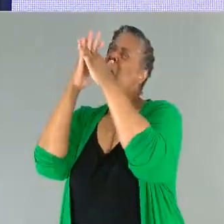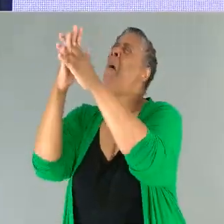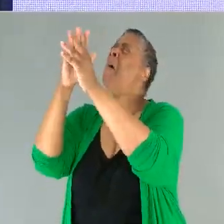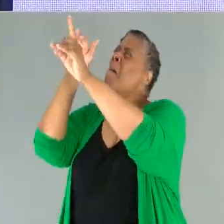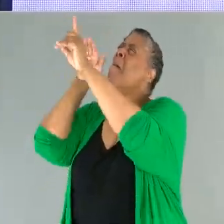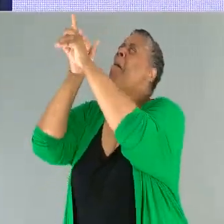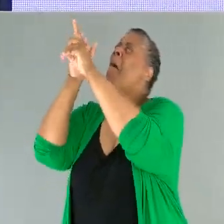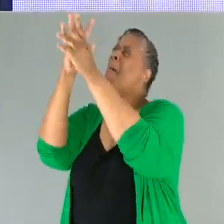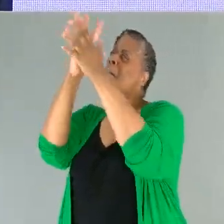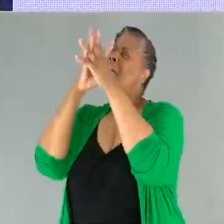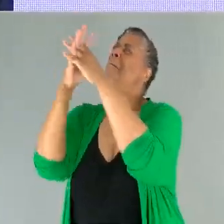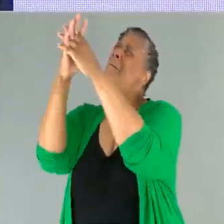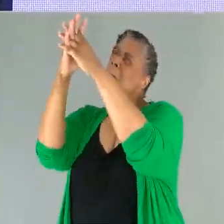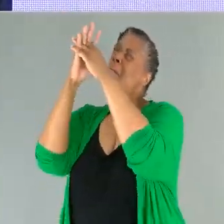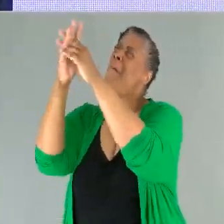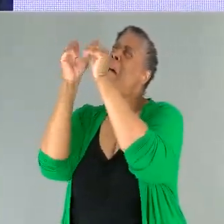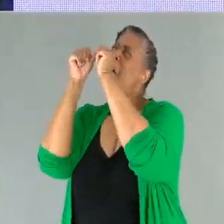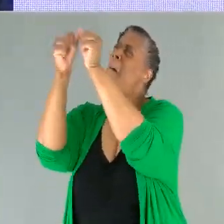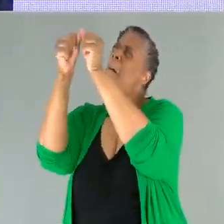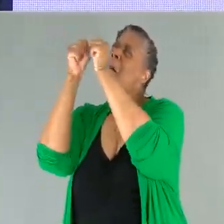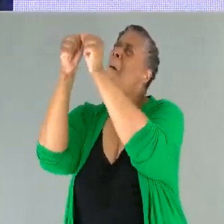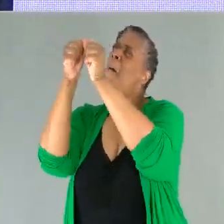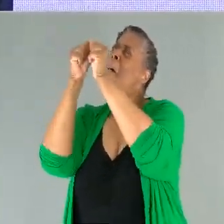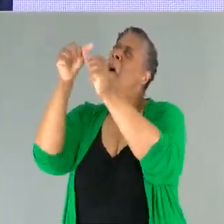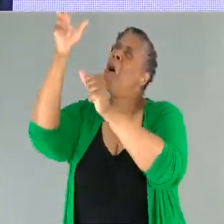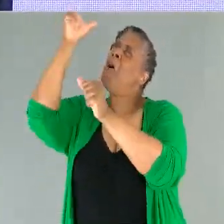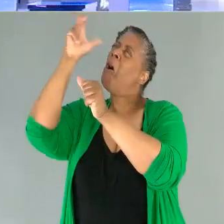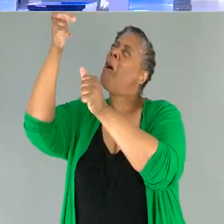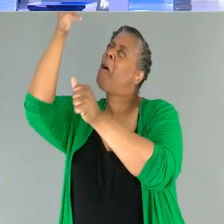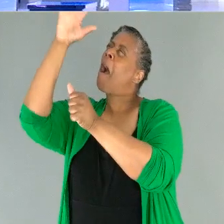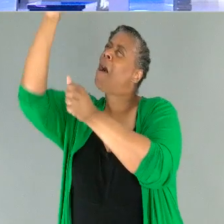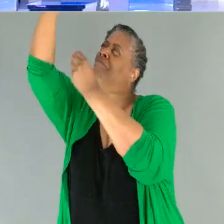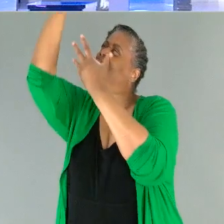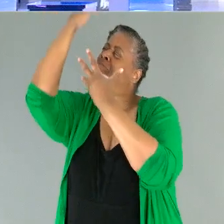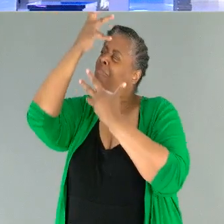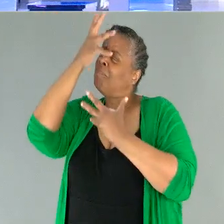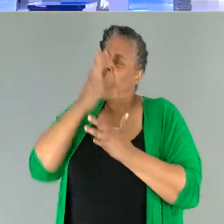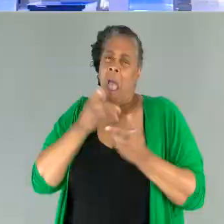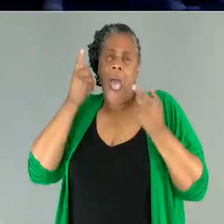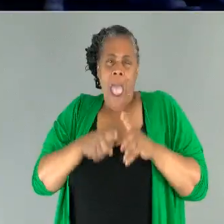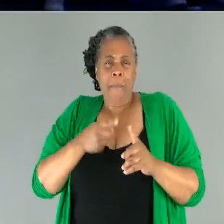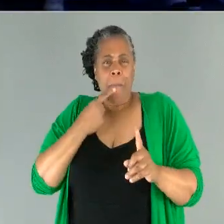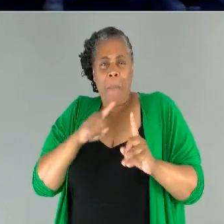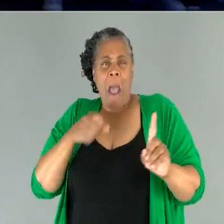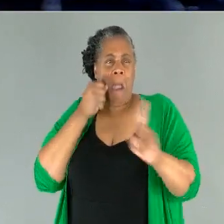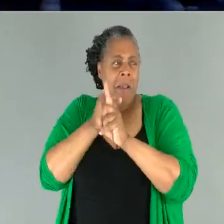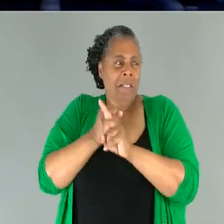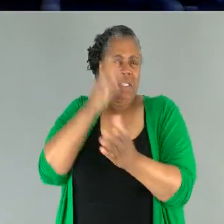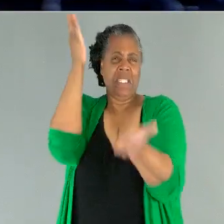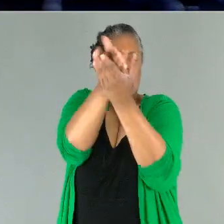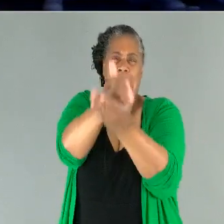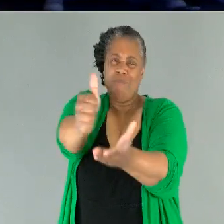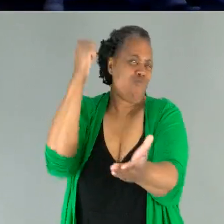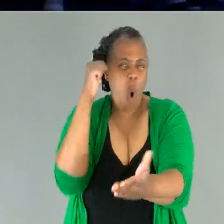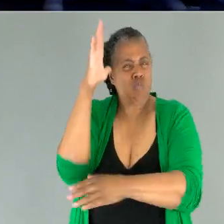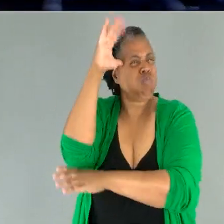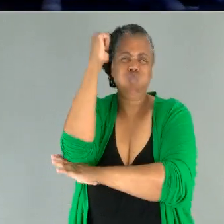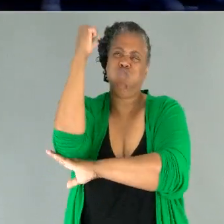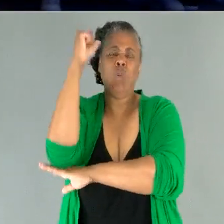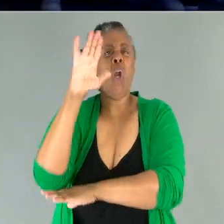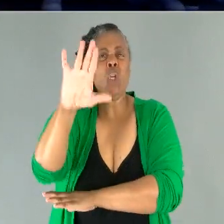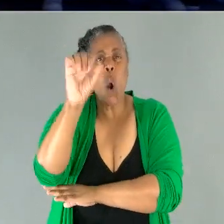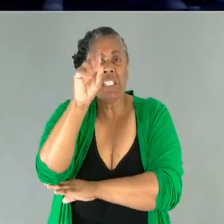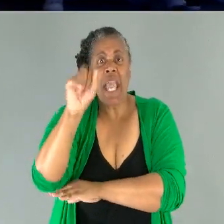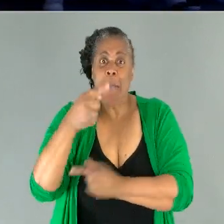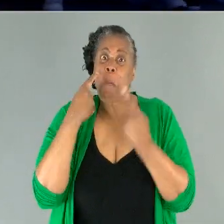middle of her prayer, she heard in the spirit, your Samuel is coming. Don't stop praying. Your Samuel is